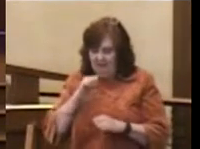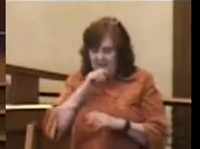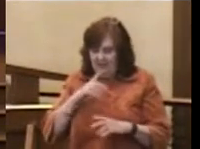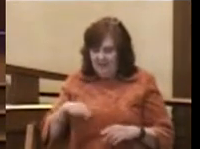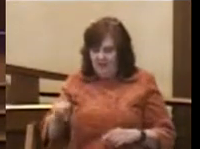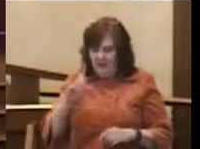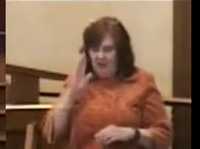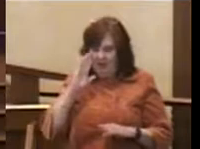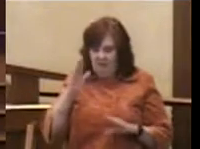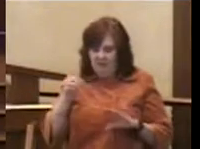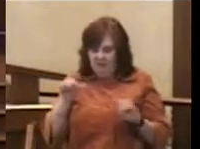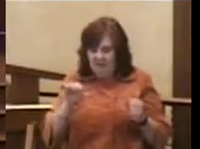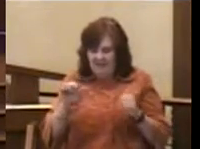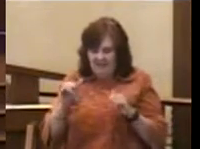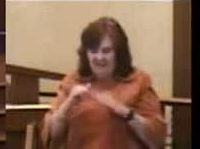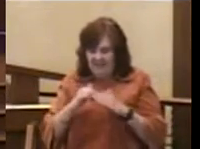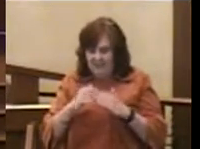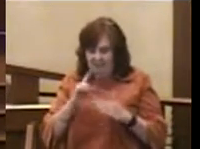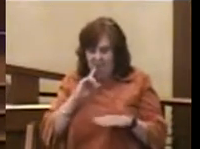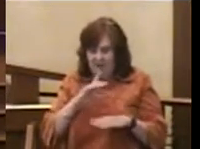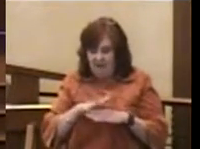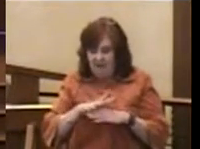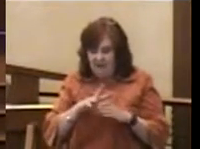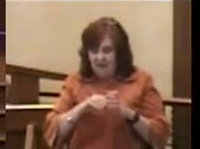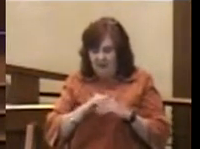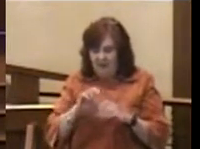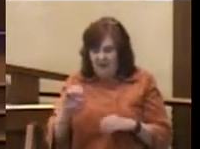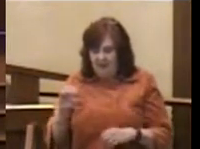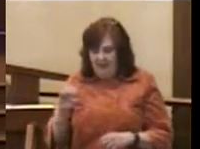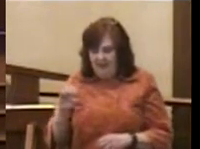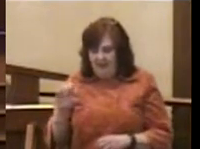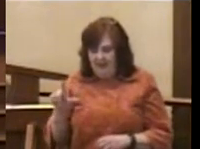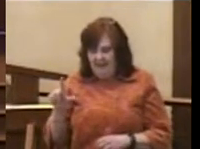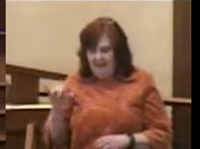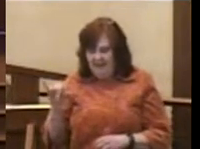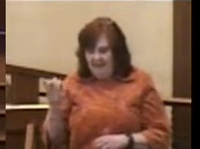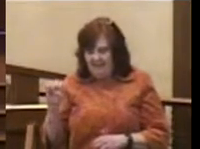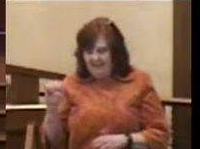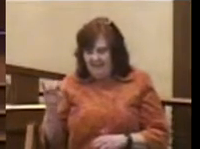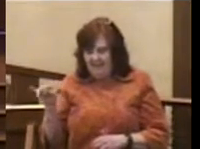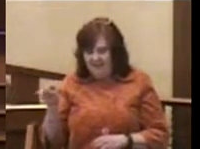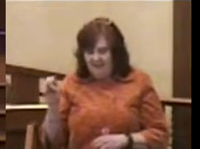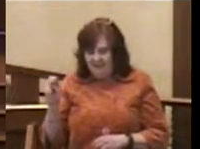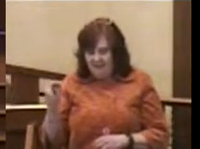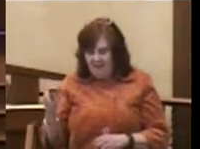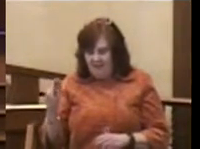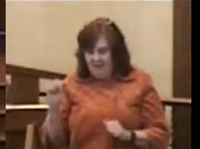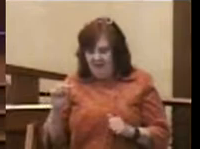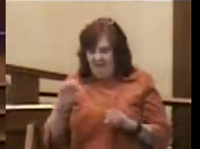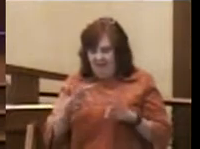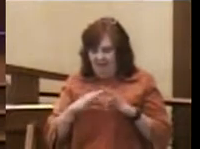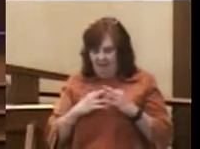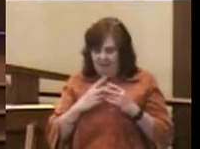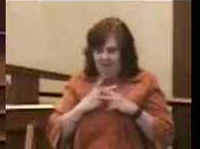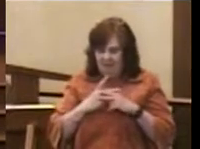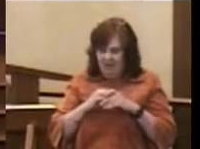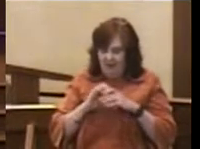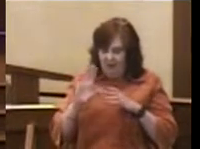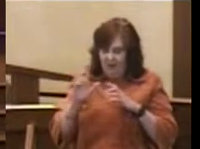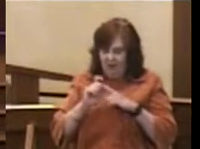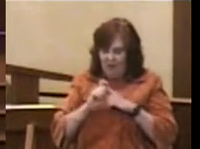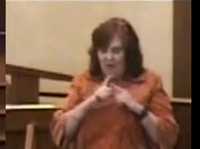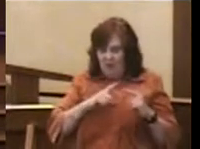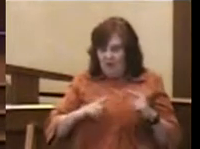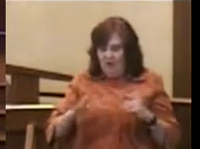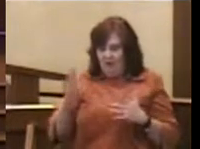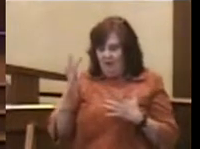will be baptized into this promise, including Ellie Jean. May she and her family be constantly held in your word.